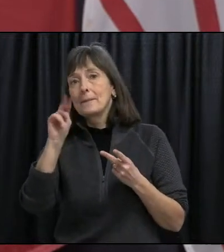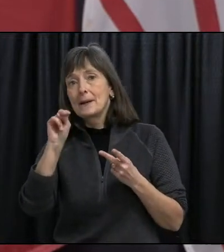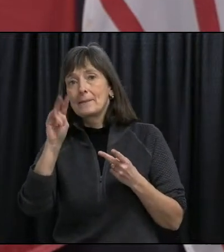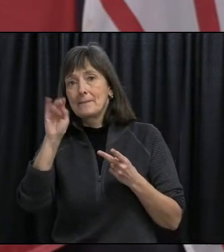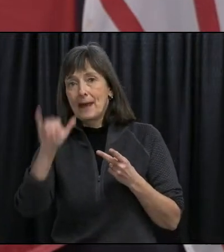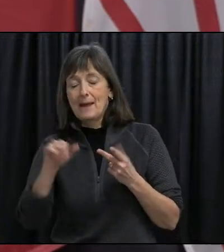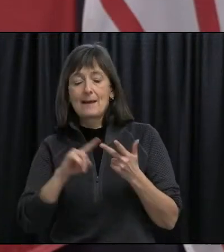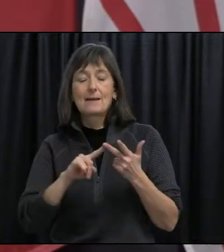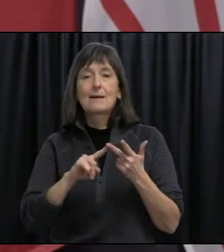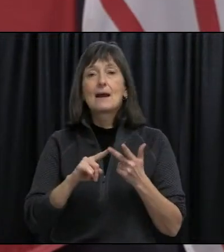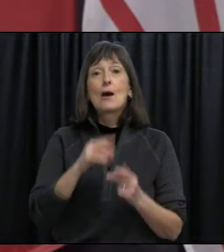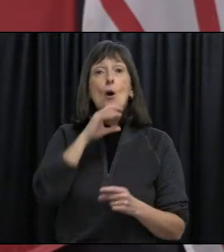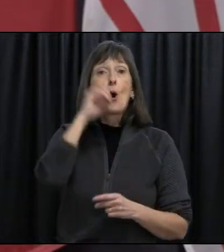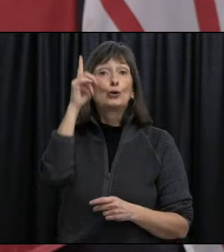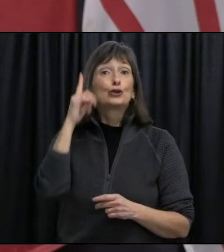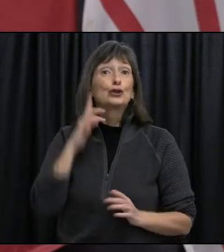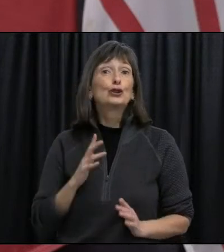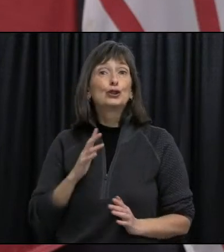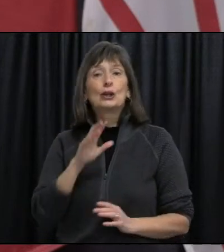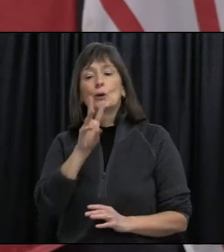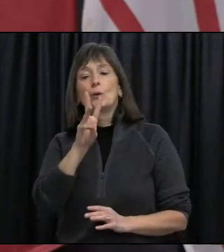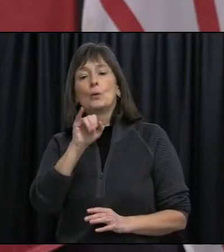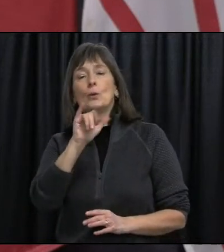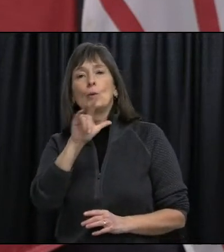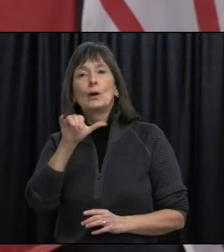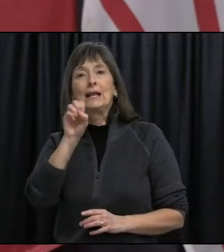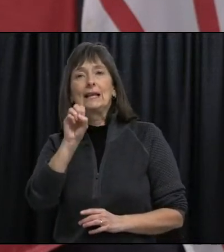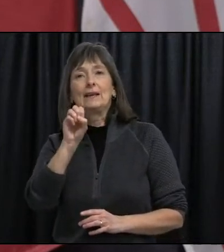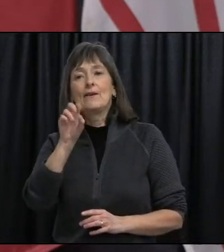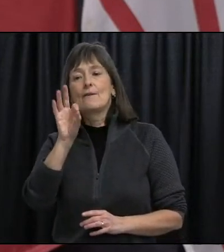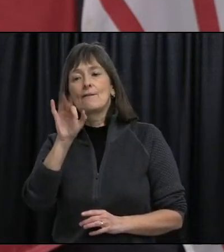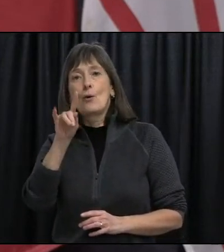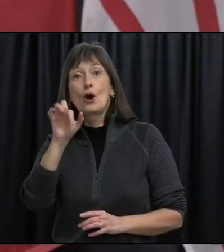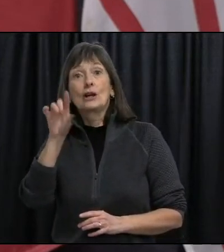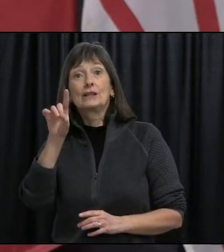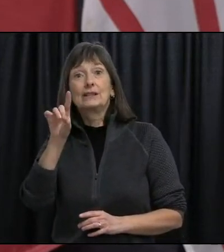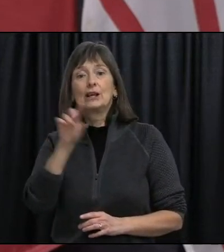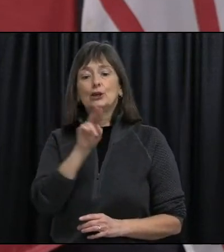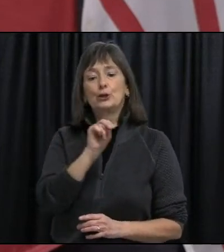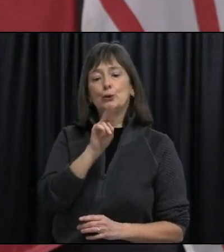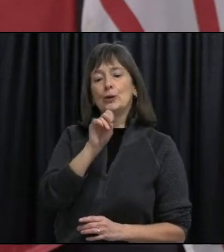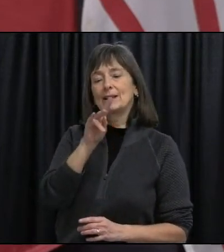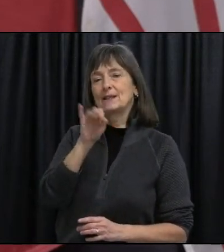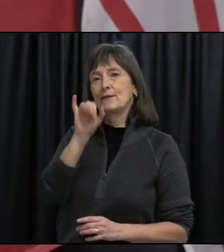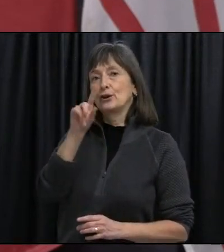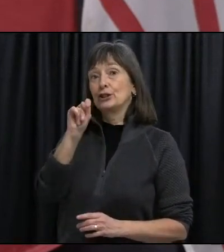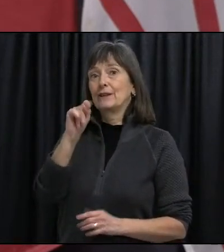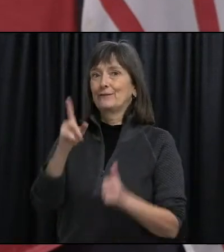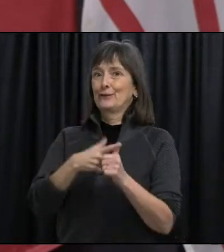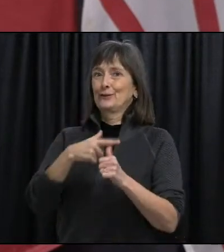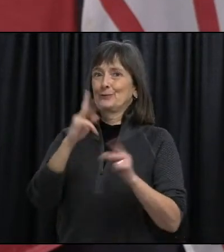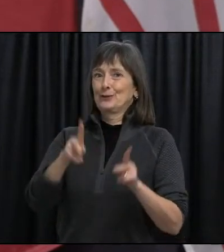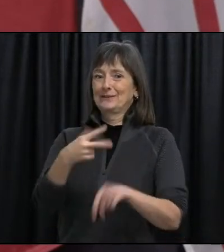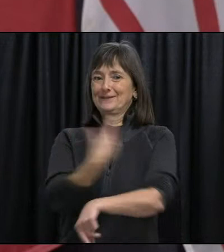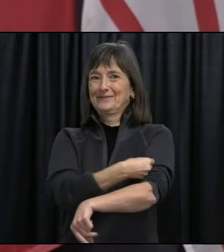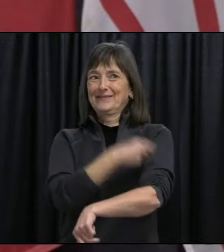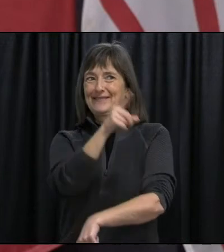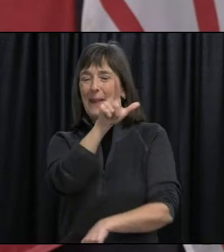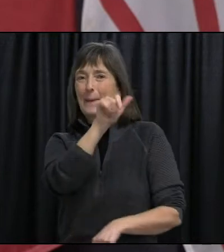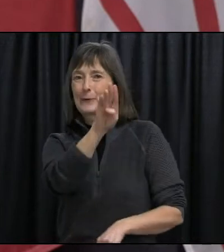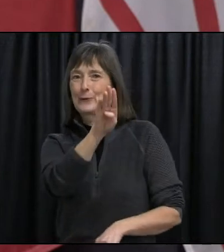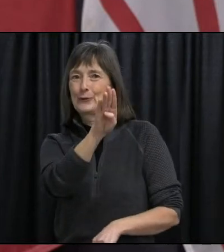Willie Ford was the first resident of Nunatsiavut to get the vaccine this morning in Makkovik. It's a big day for the big